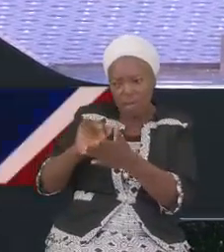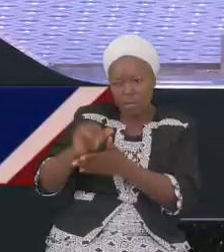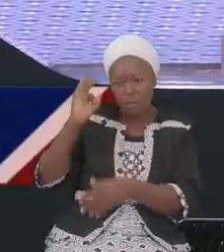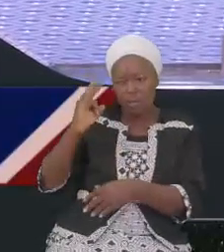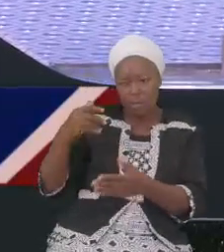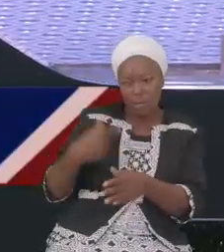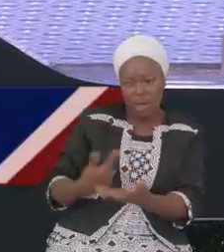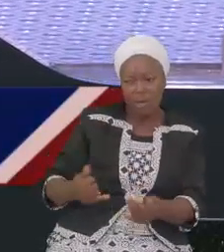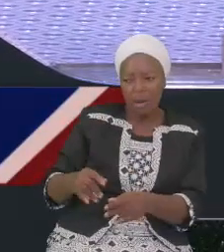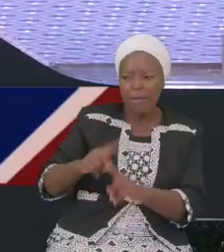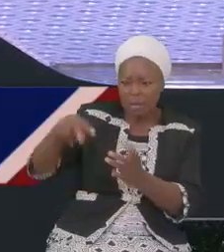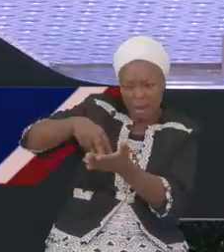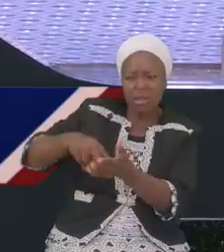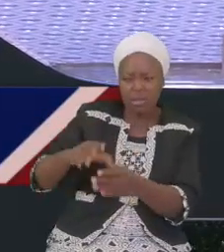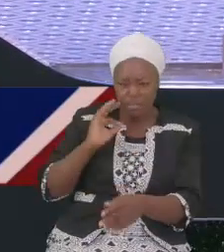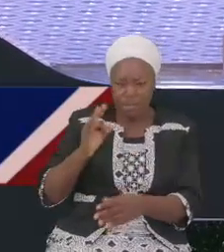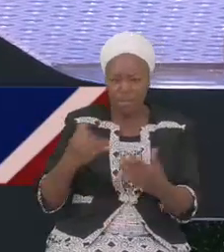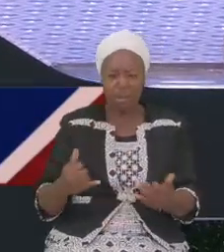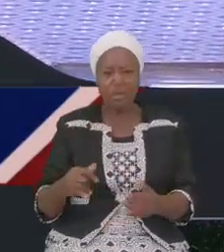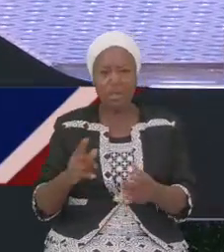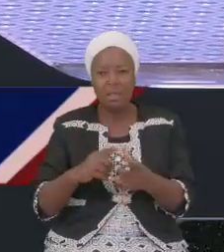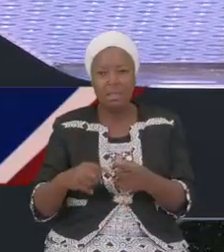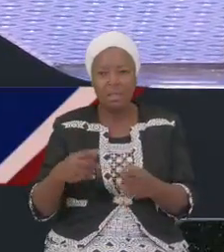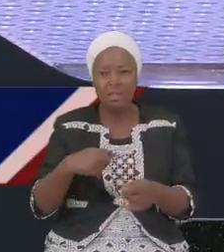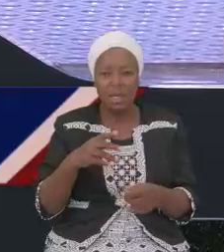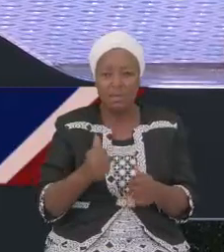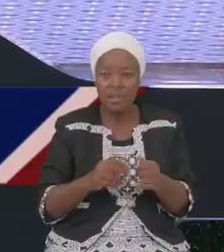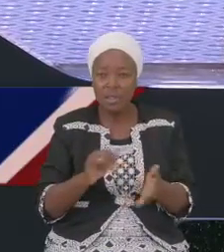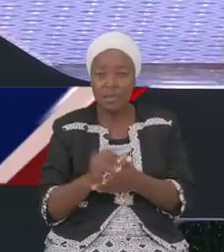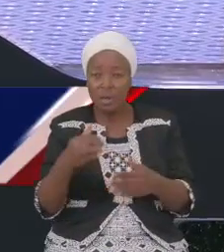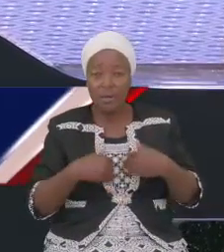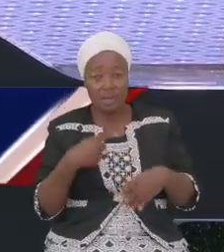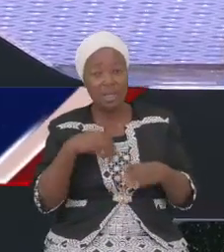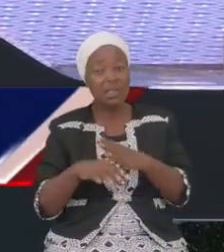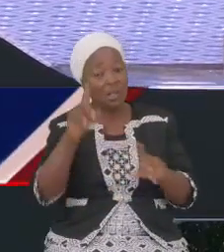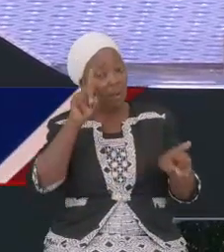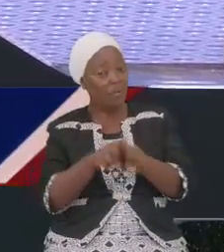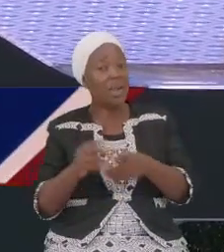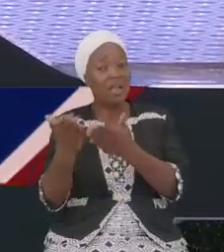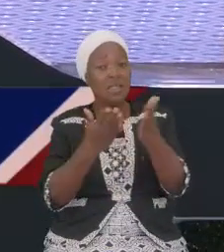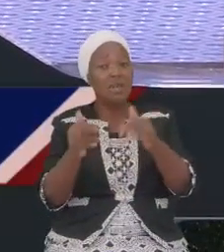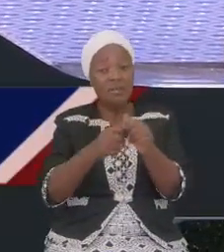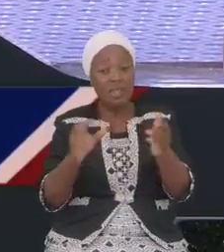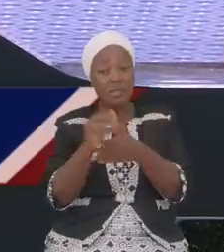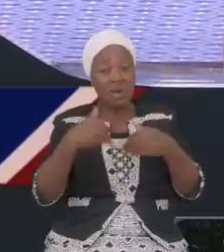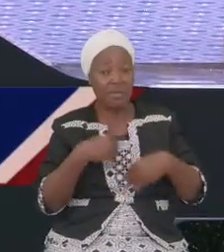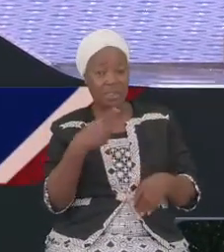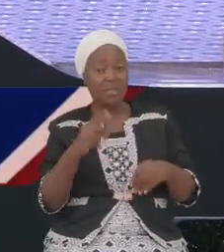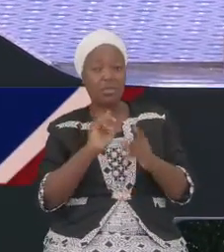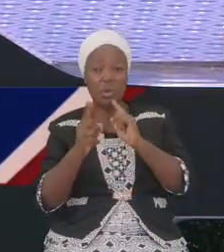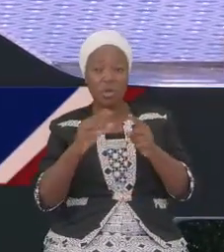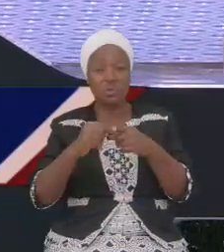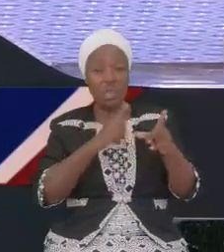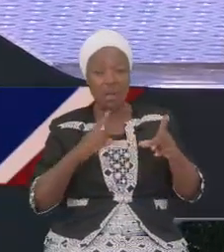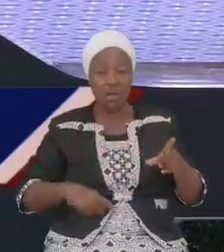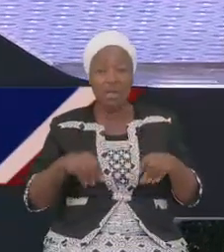Now, rise up and do it. And everything you have said in the covenant service, everything you have said, talking to the